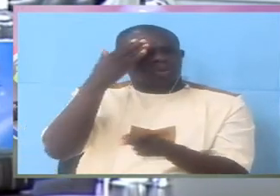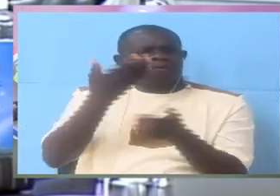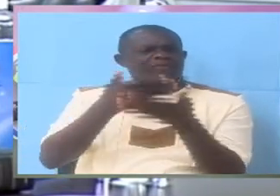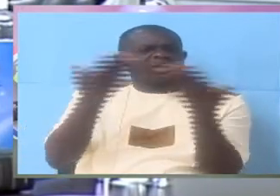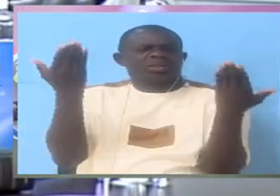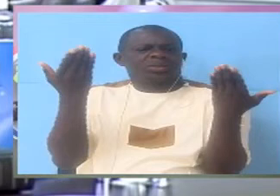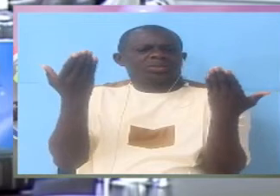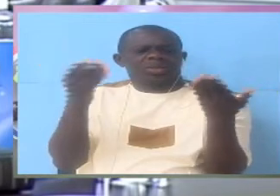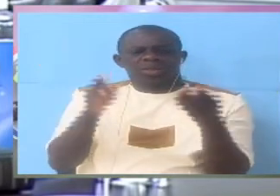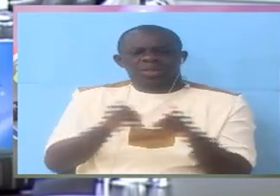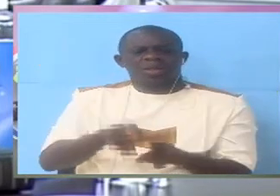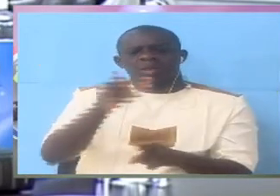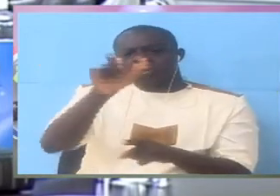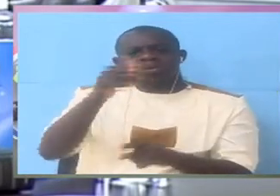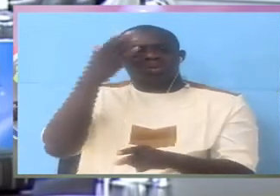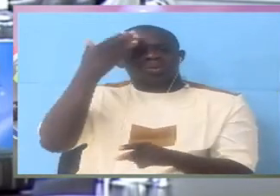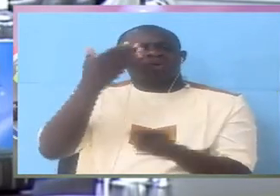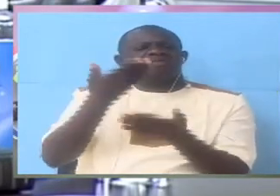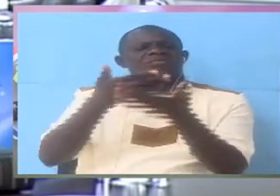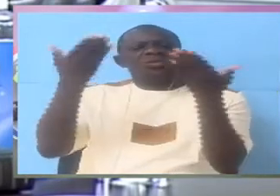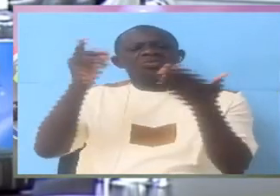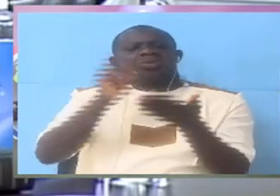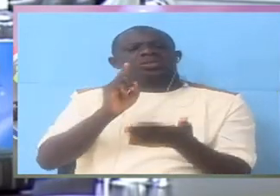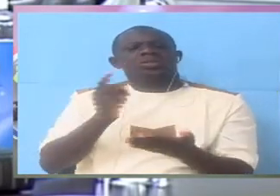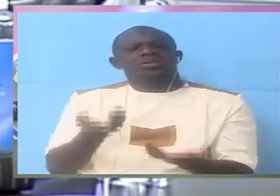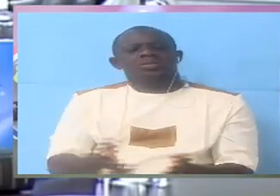What is obvious?